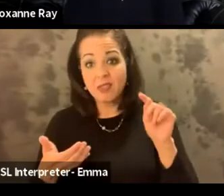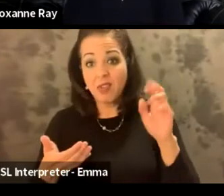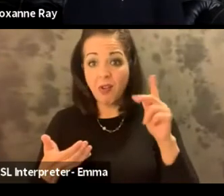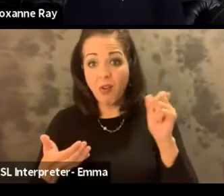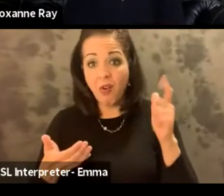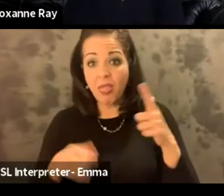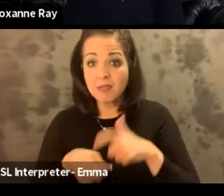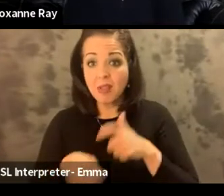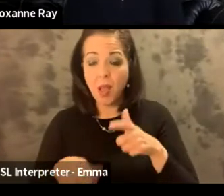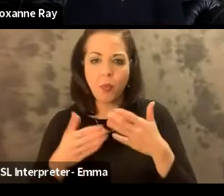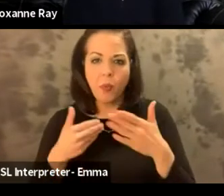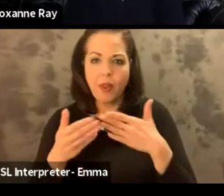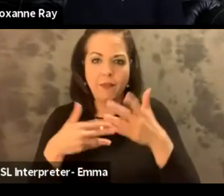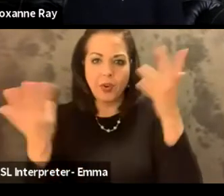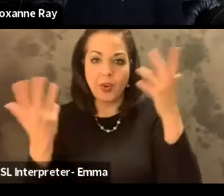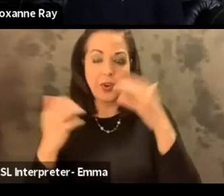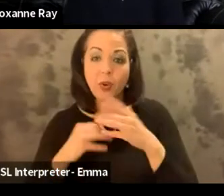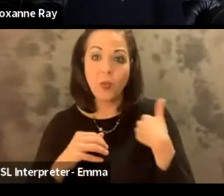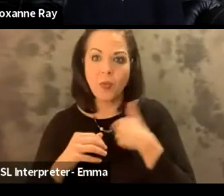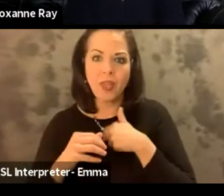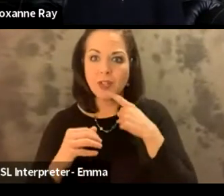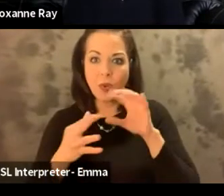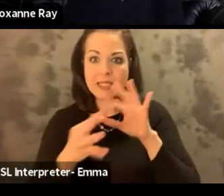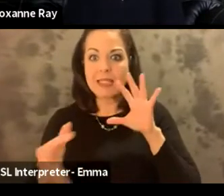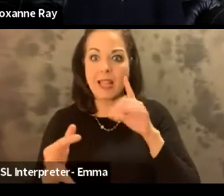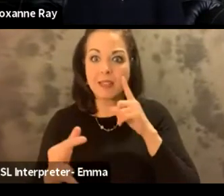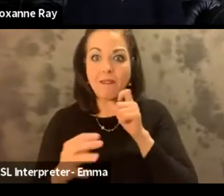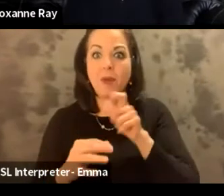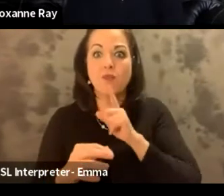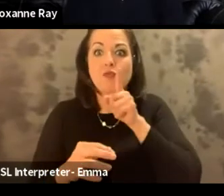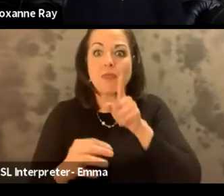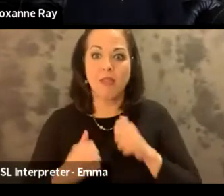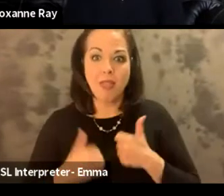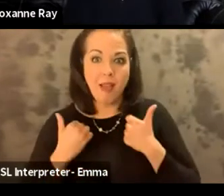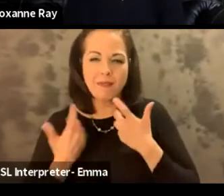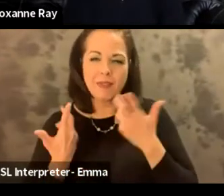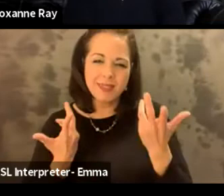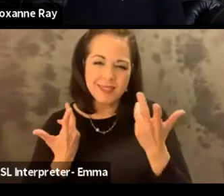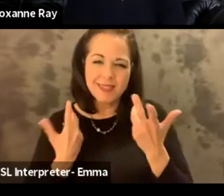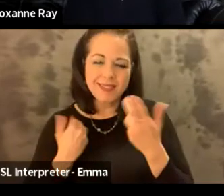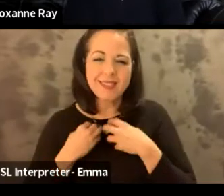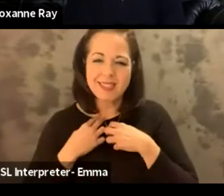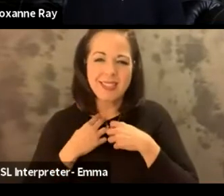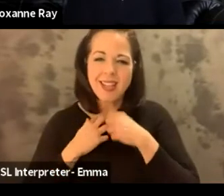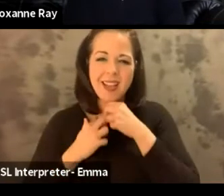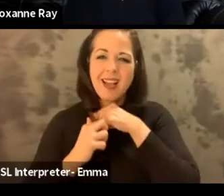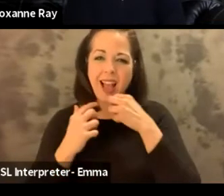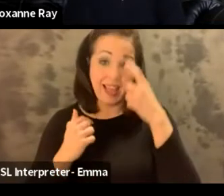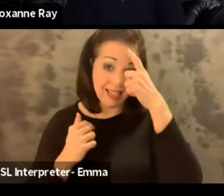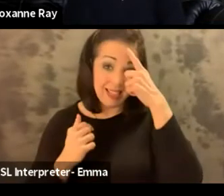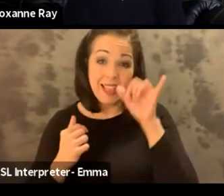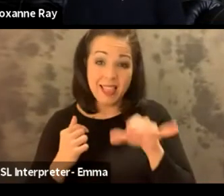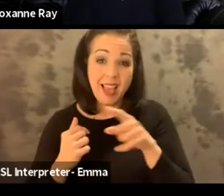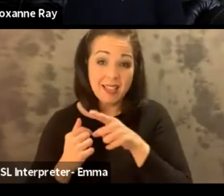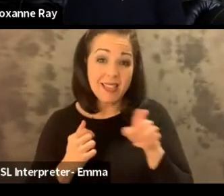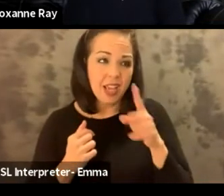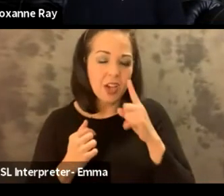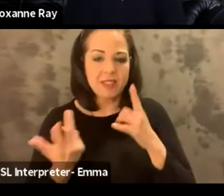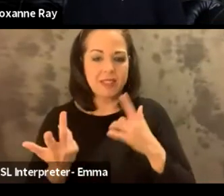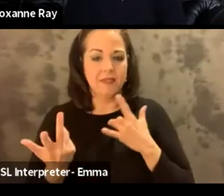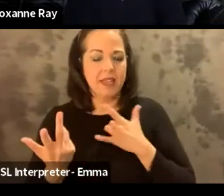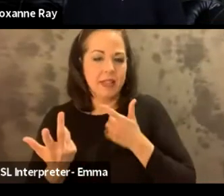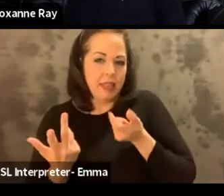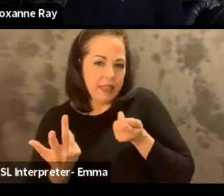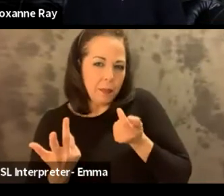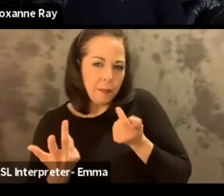whatever, and we're just so disconnected from reality and things like that. And I think that there is a scent of truth to